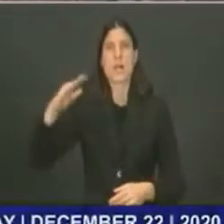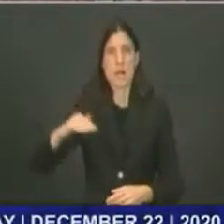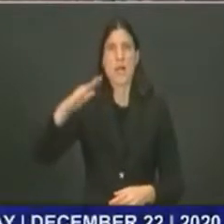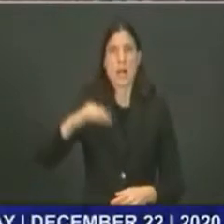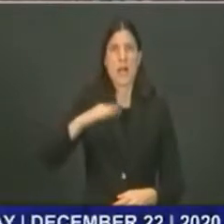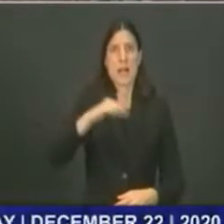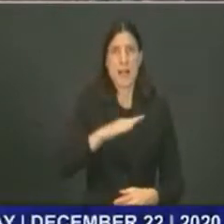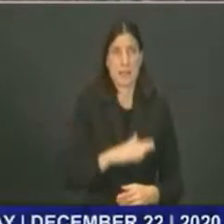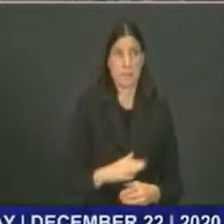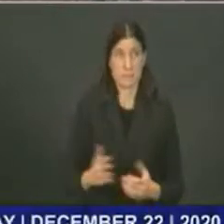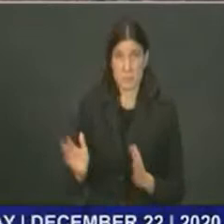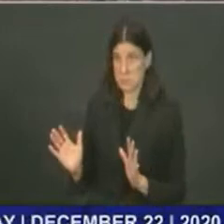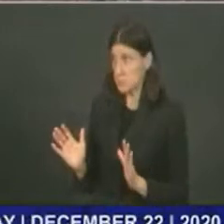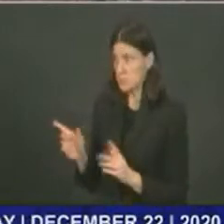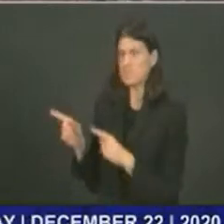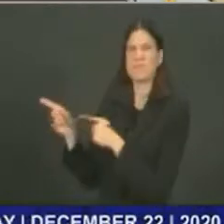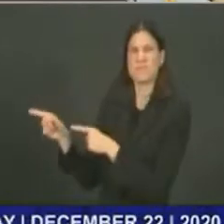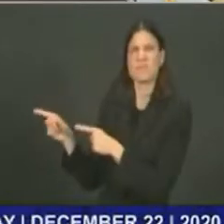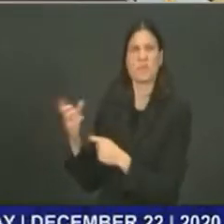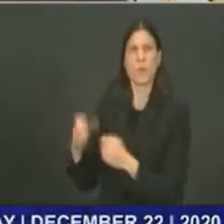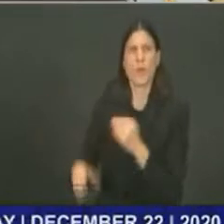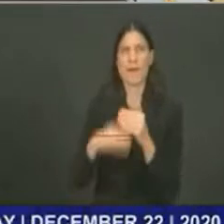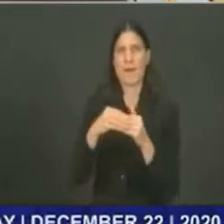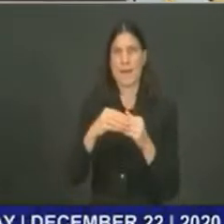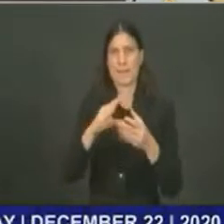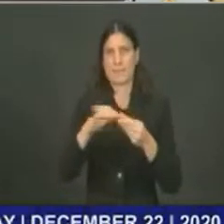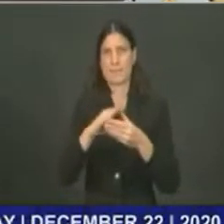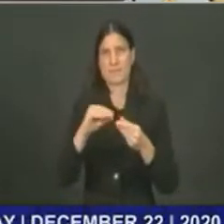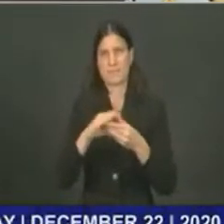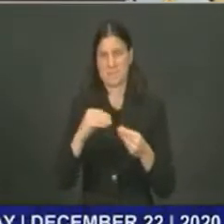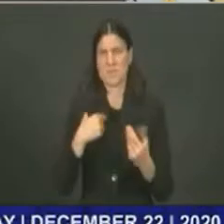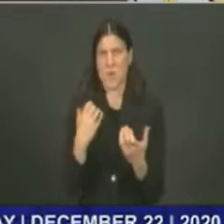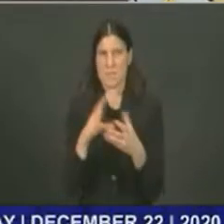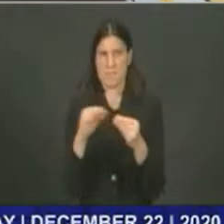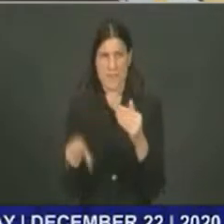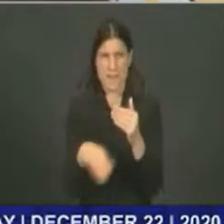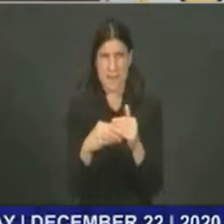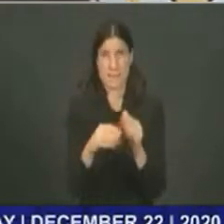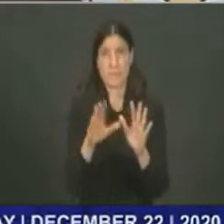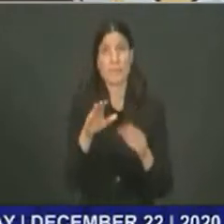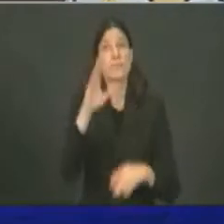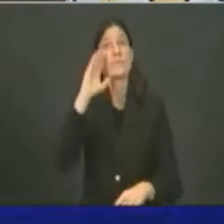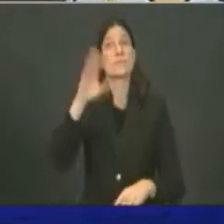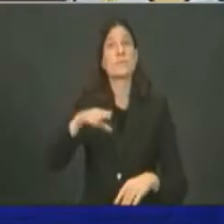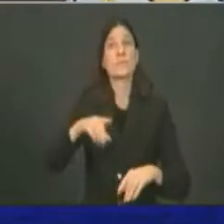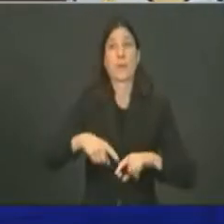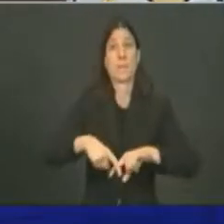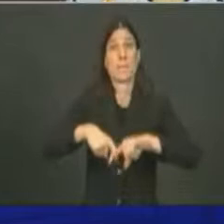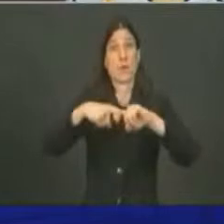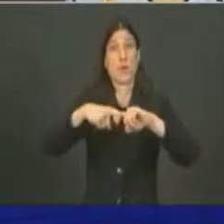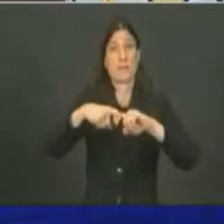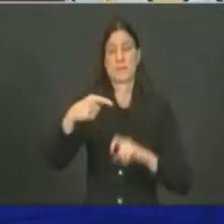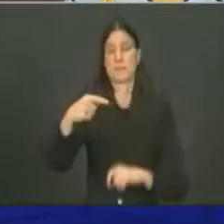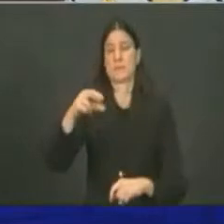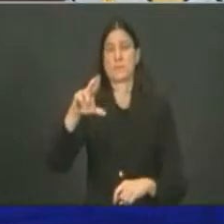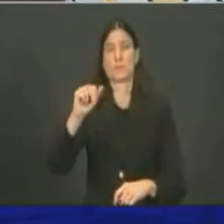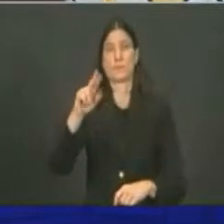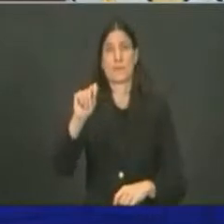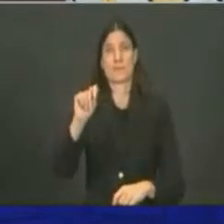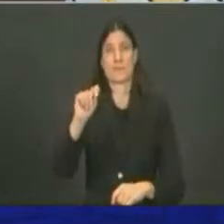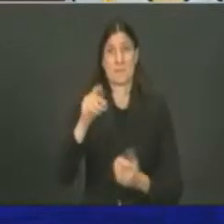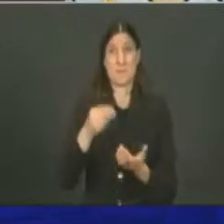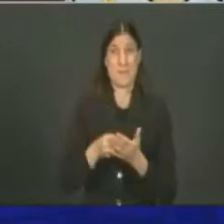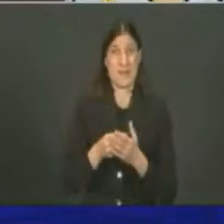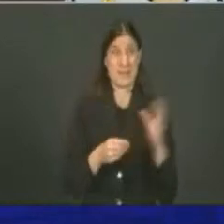Just to underscore what the governor said about the pause grant program, we are pleased that the governor